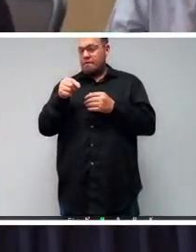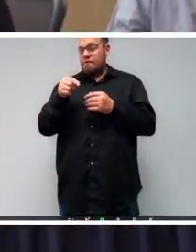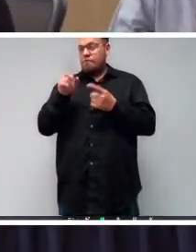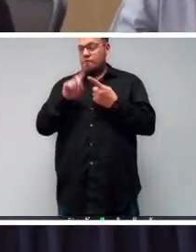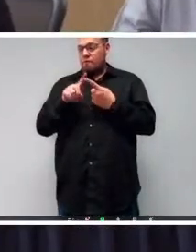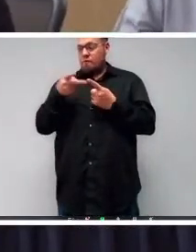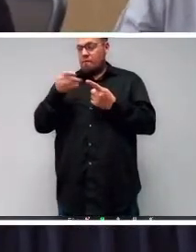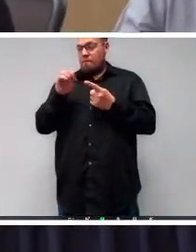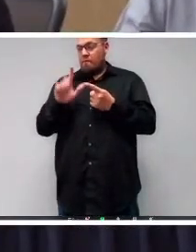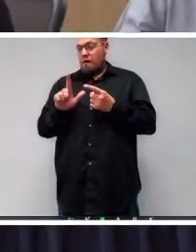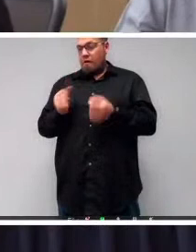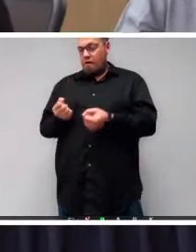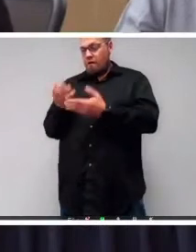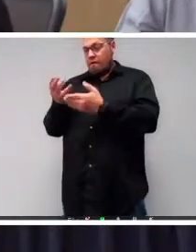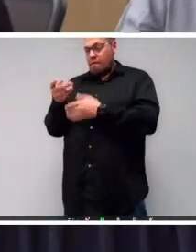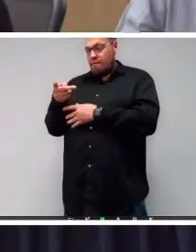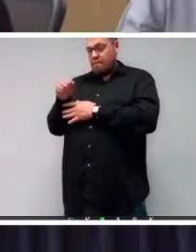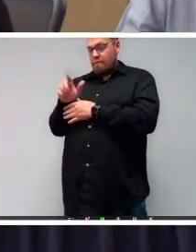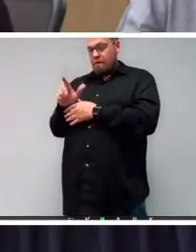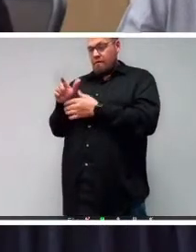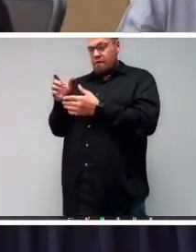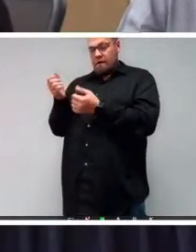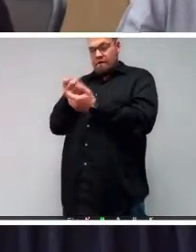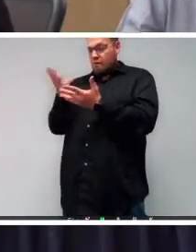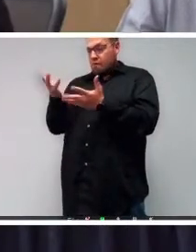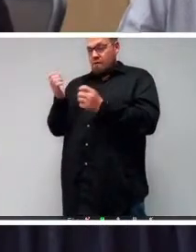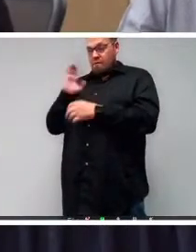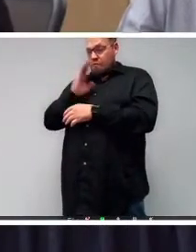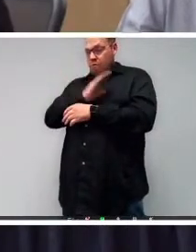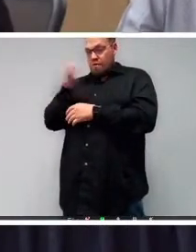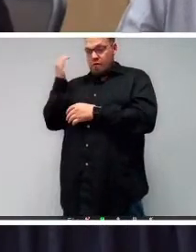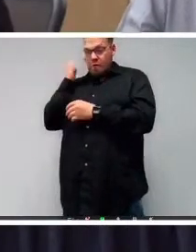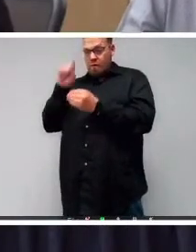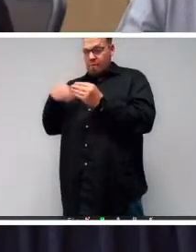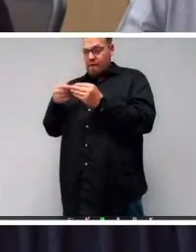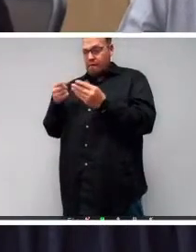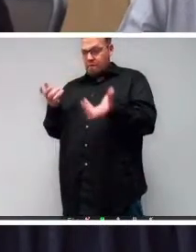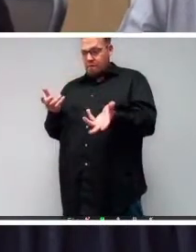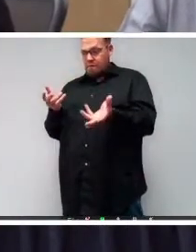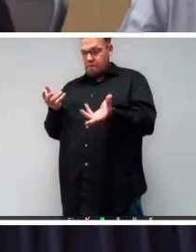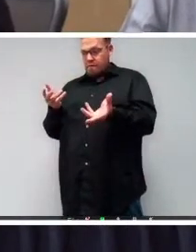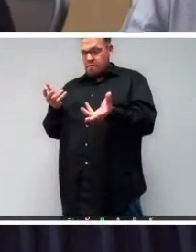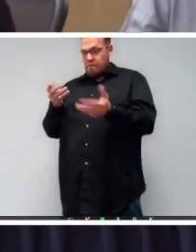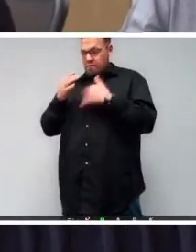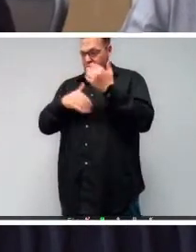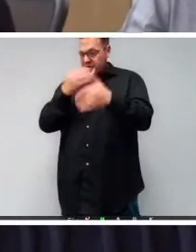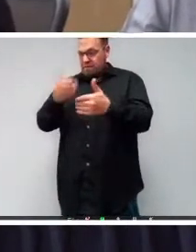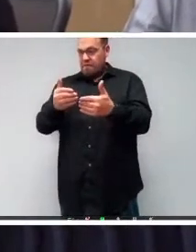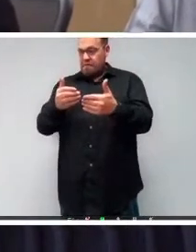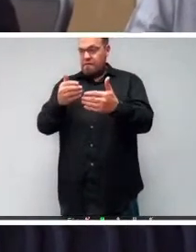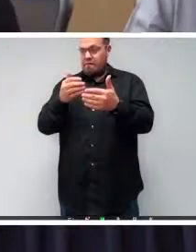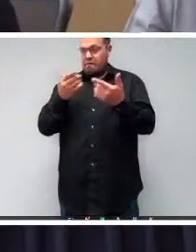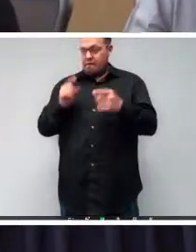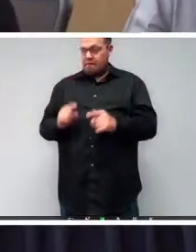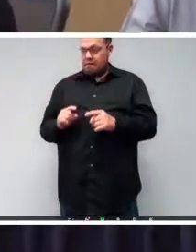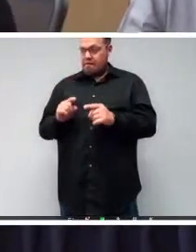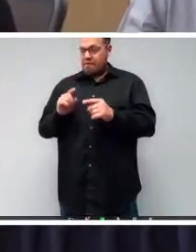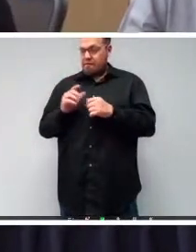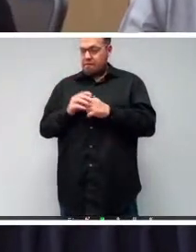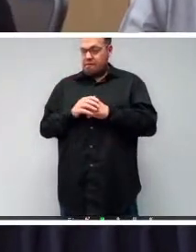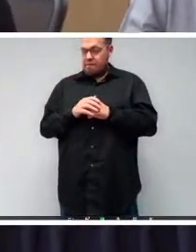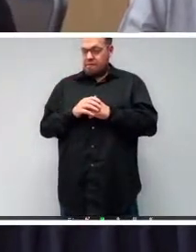that you'd like the board to know regarding the sequence of the leases and the MOU?